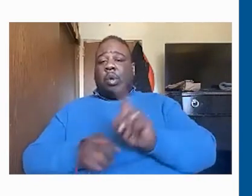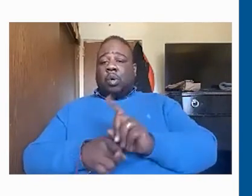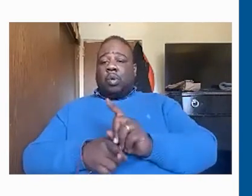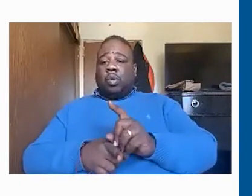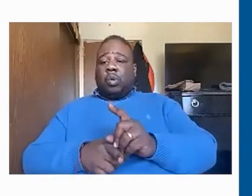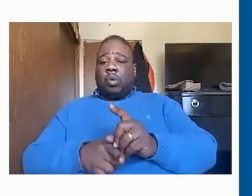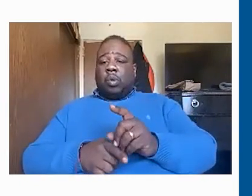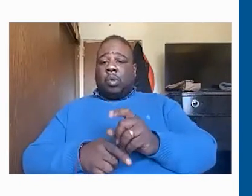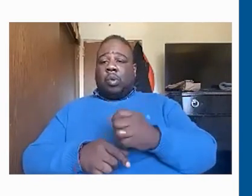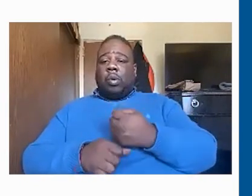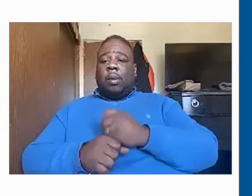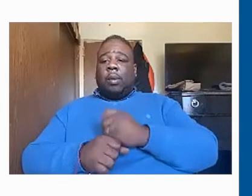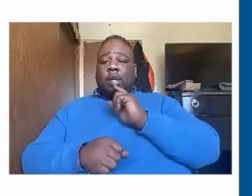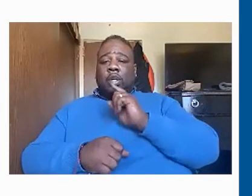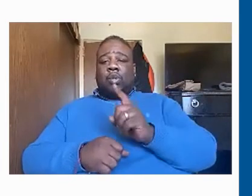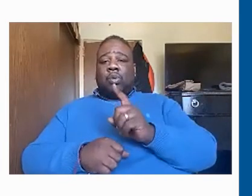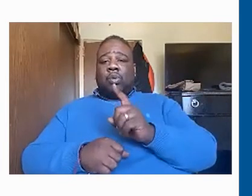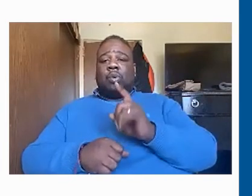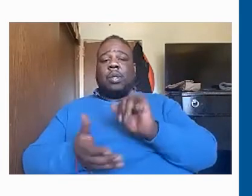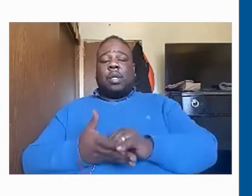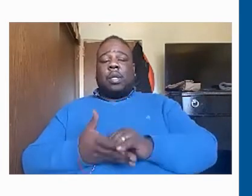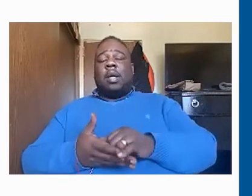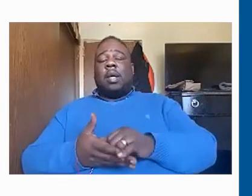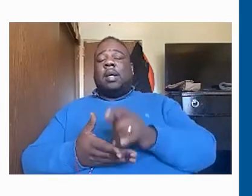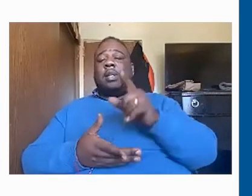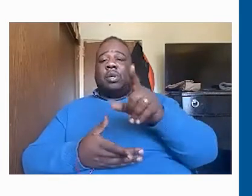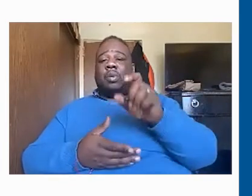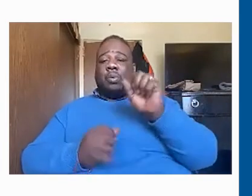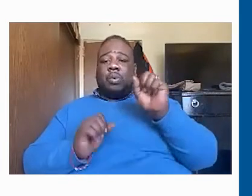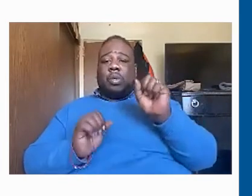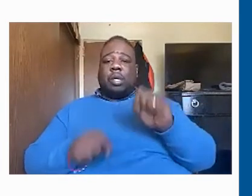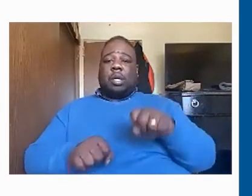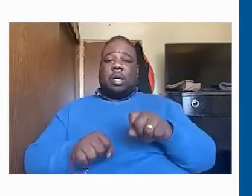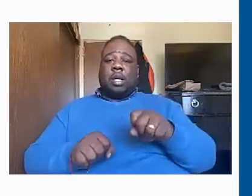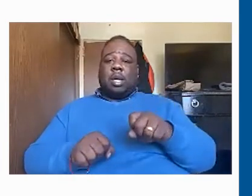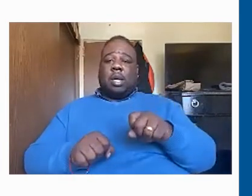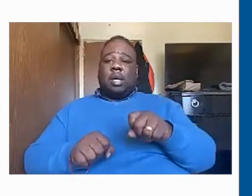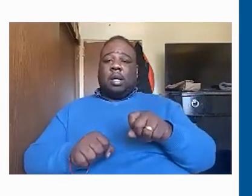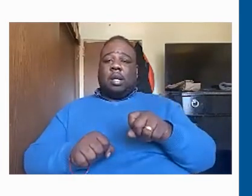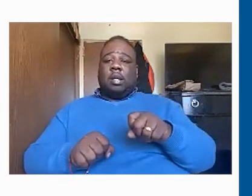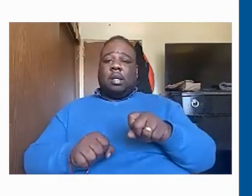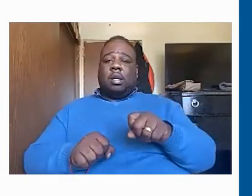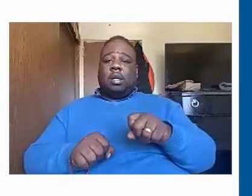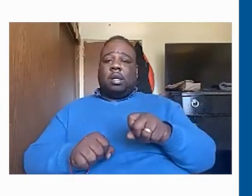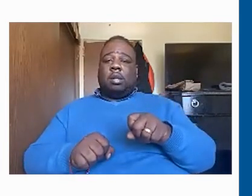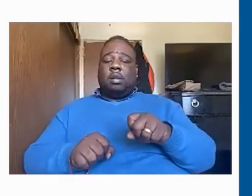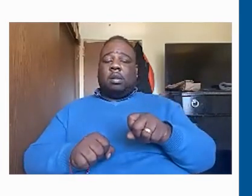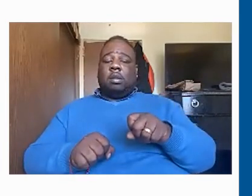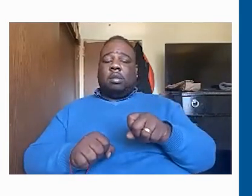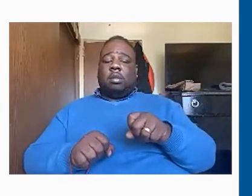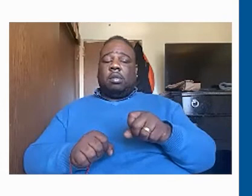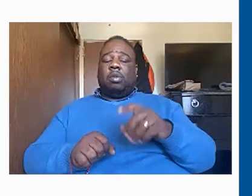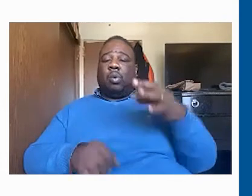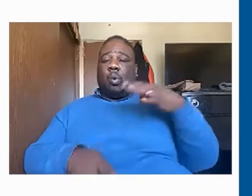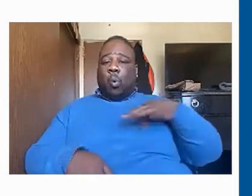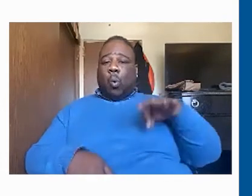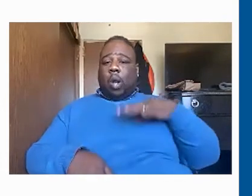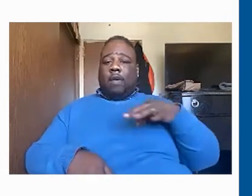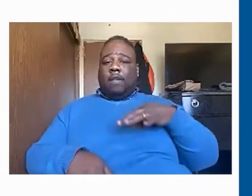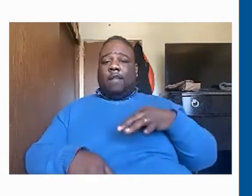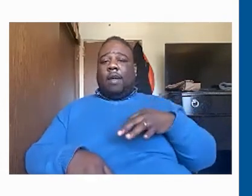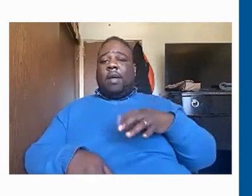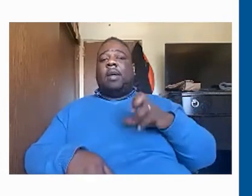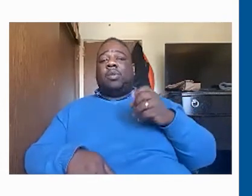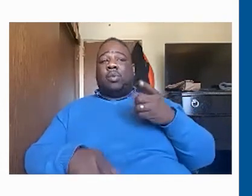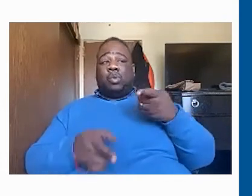PSEG and actually find out if they qualify. And during an actual emergency, the utility companies will call those individuals